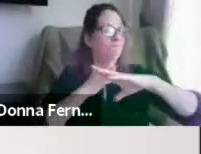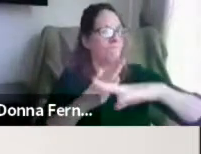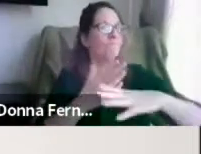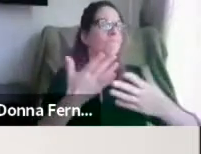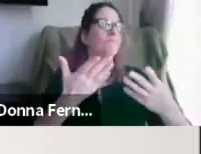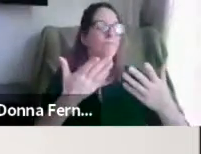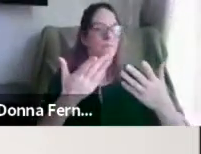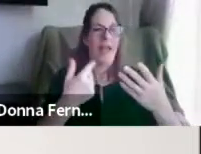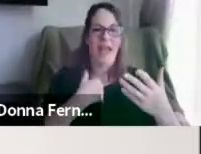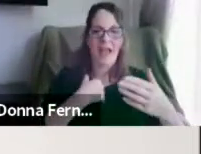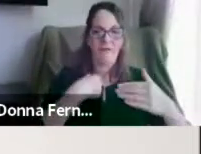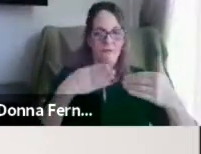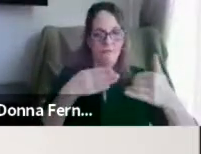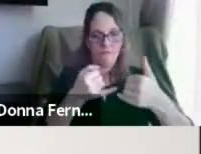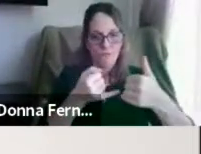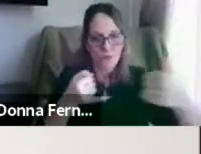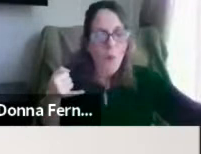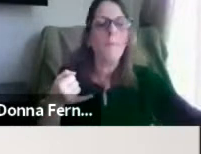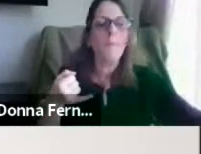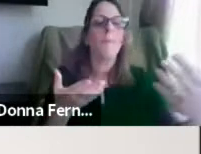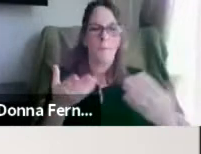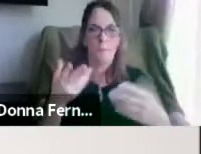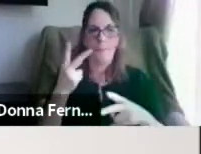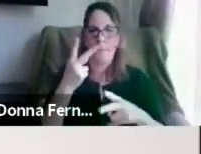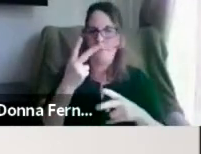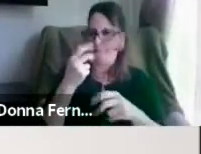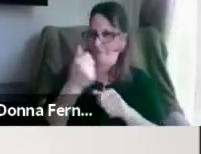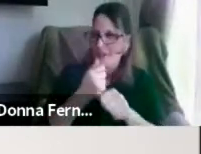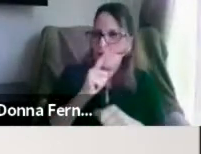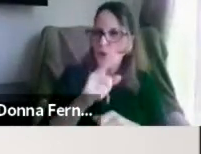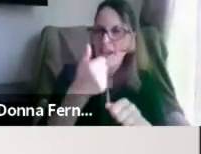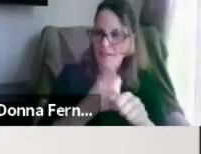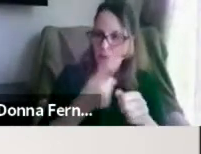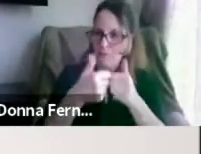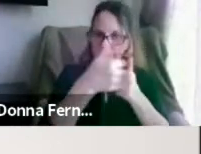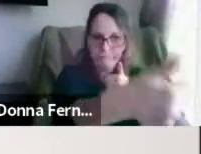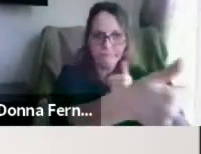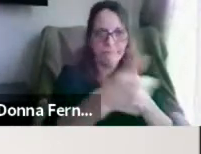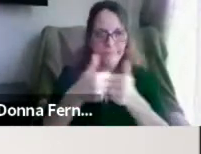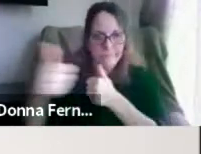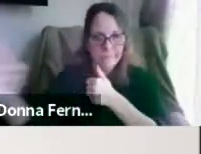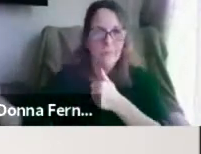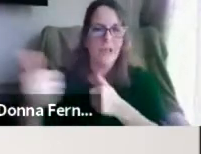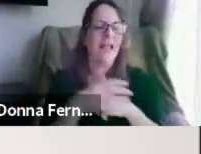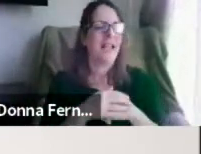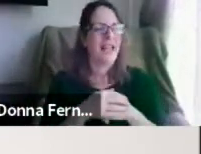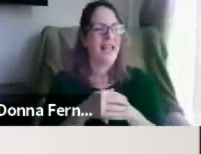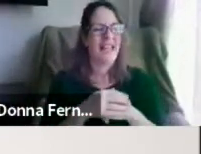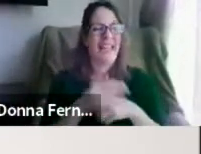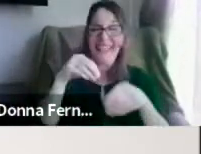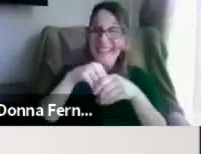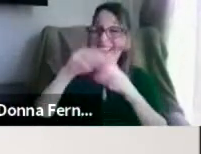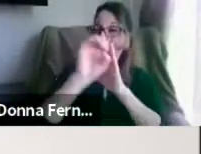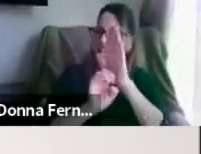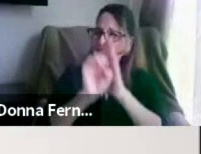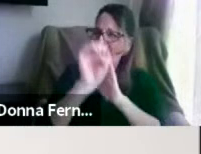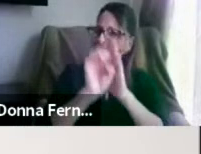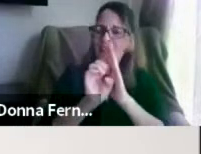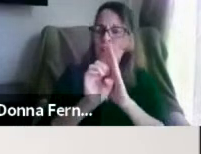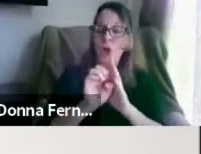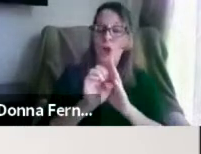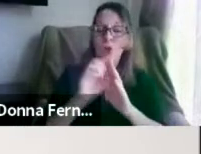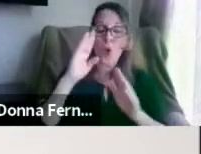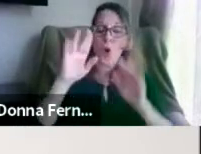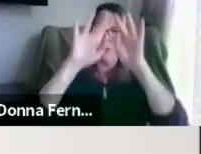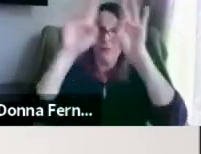pathways to ensure that everybody's keeping their distance. Minimize touching in elevator. Use your knuckle or your